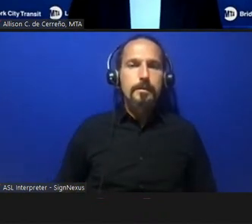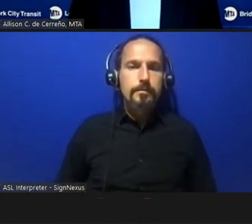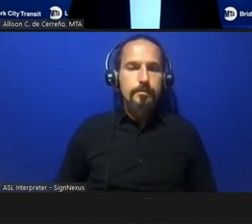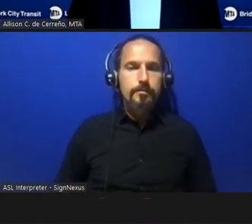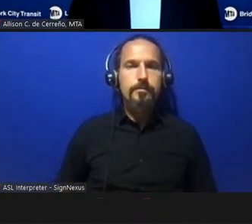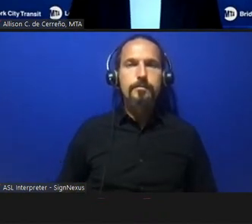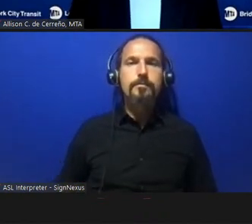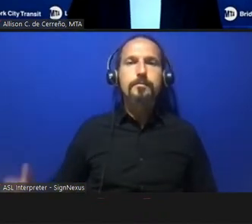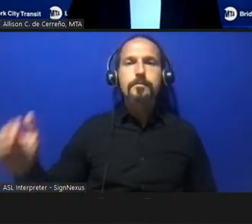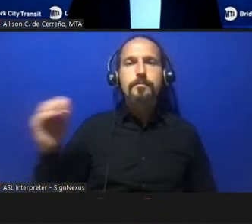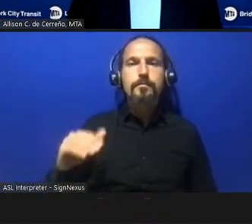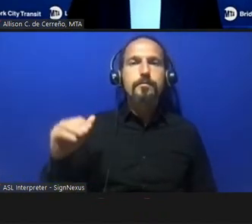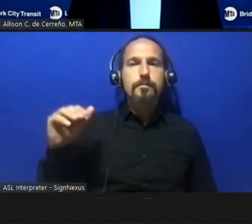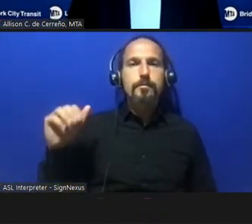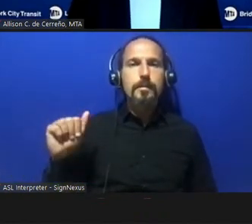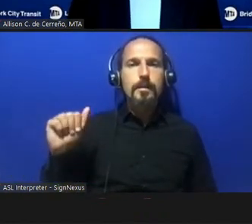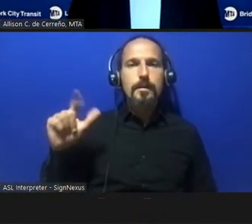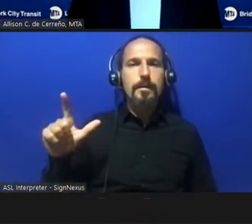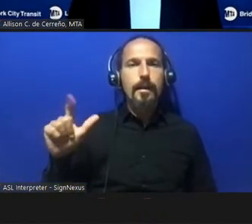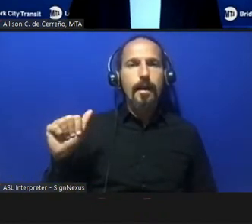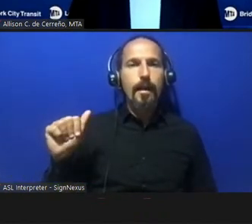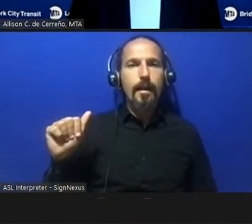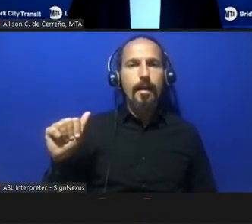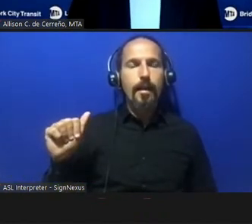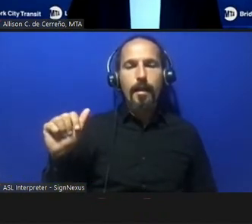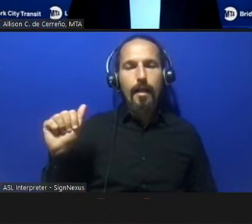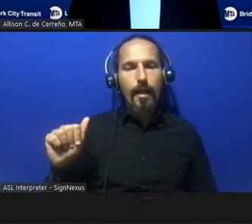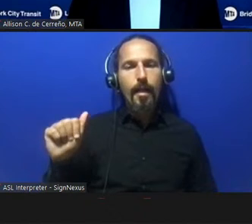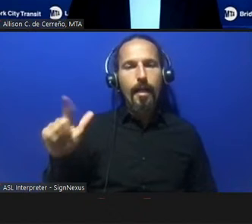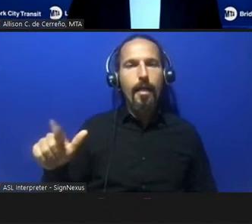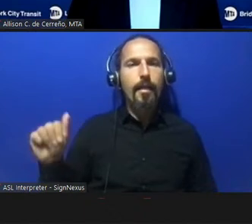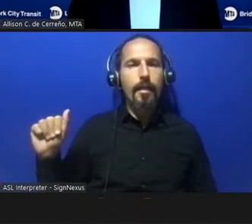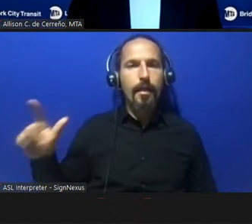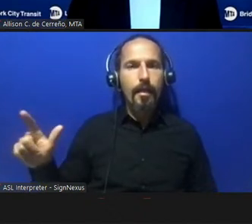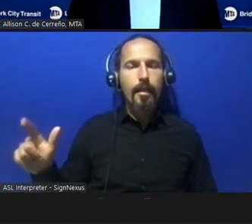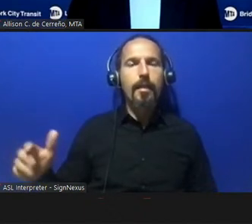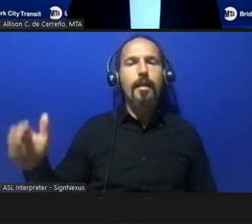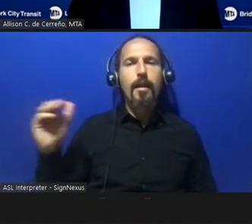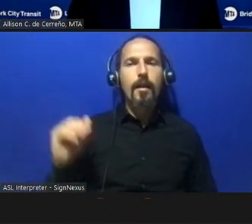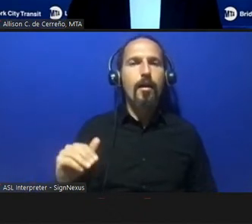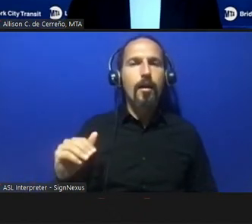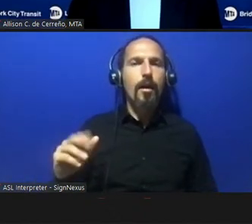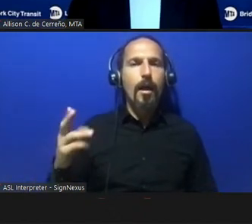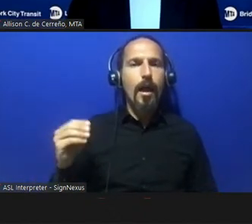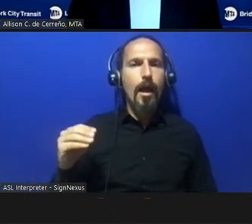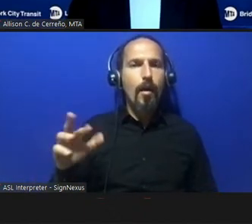our next speaker is al al followed by howard birnbaum